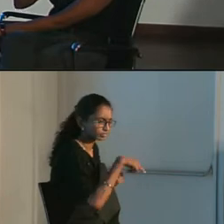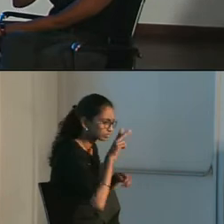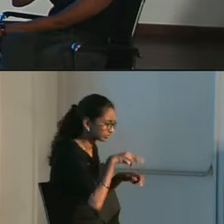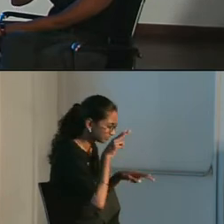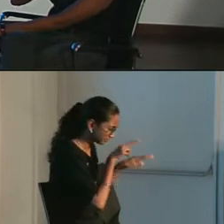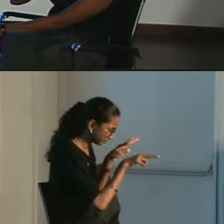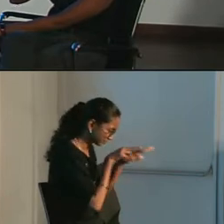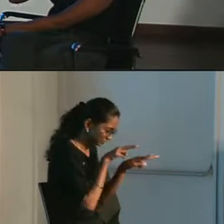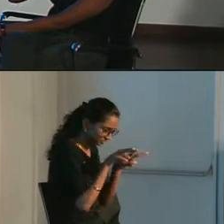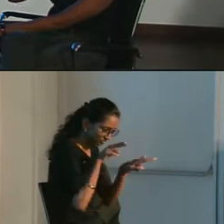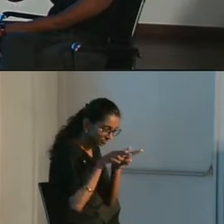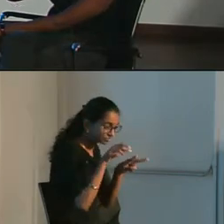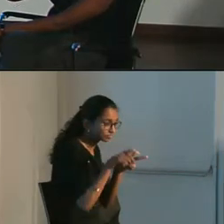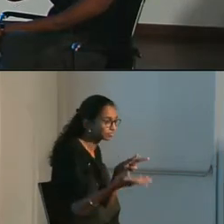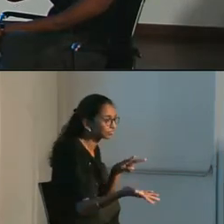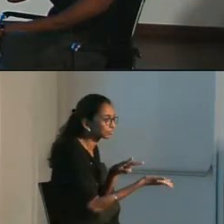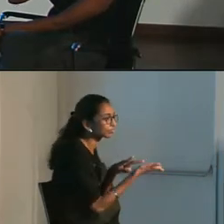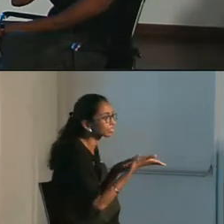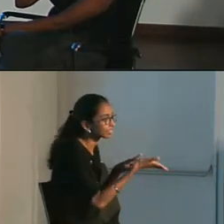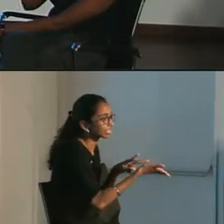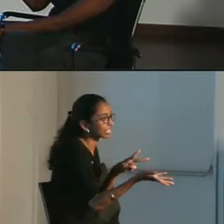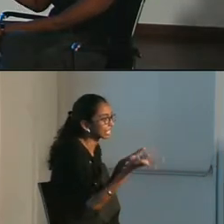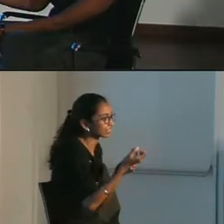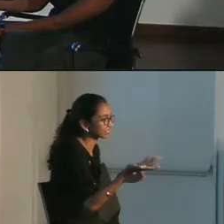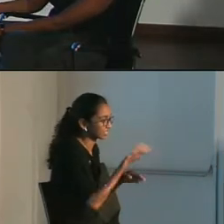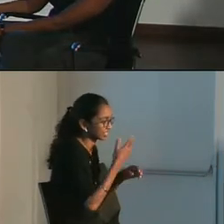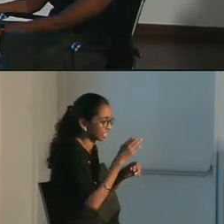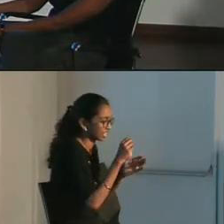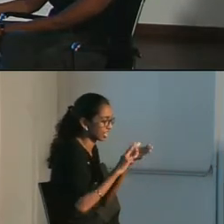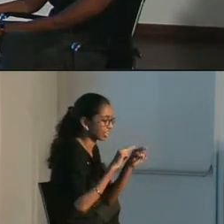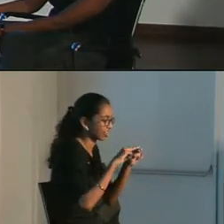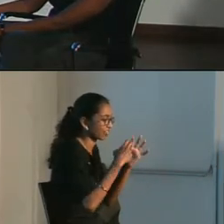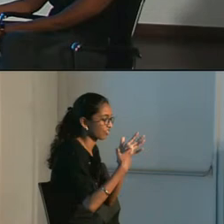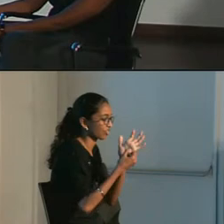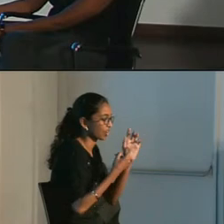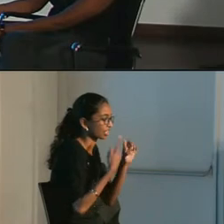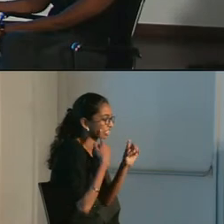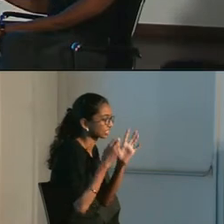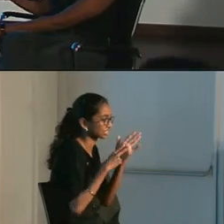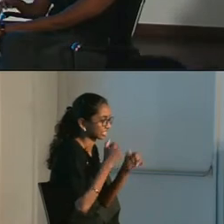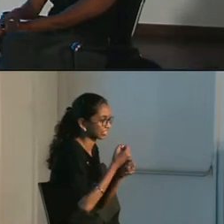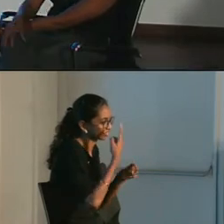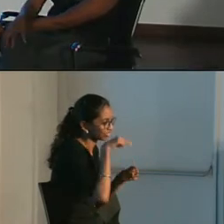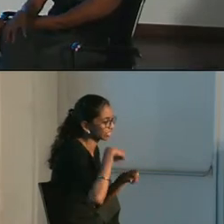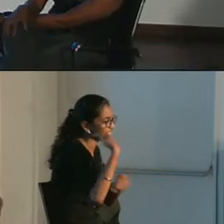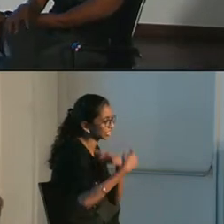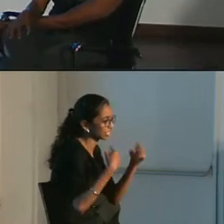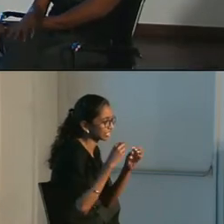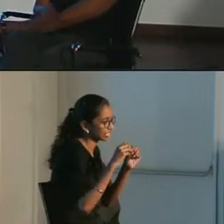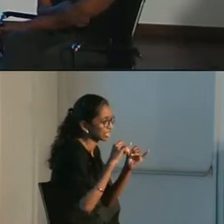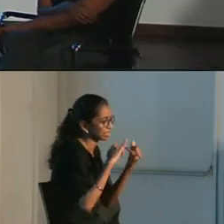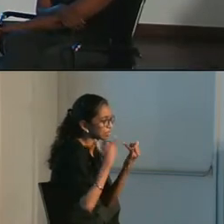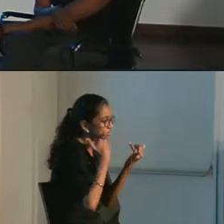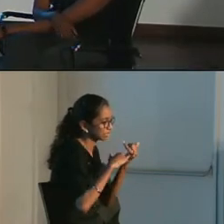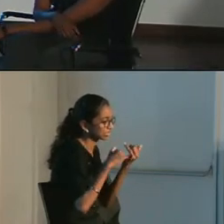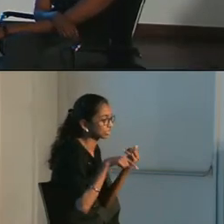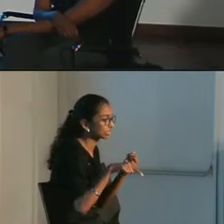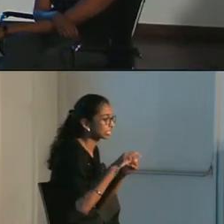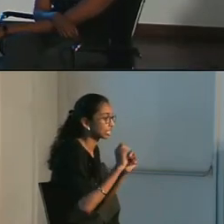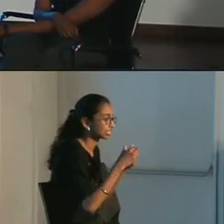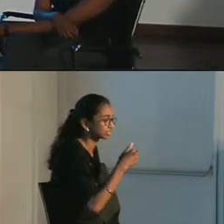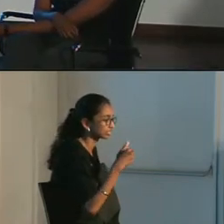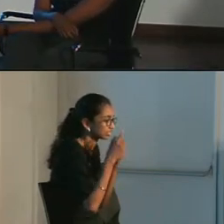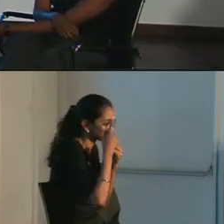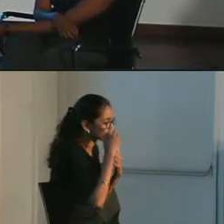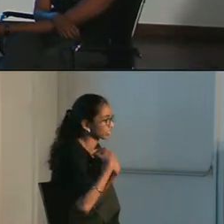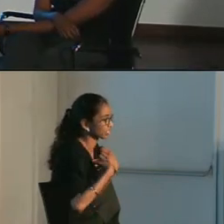these aspects, because this is what we are confronting now on a daily basis, that might lead to an interesting